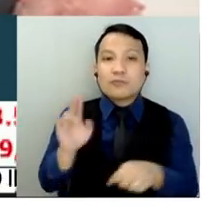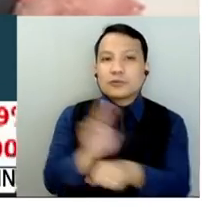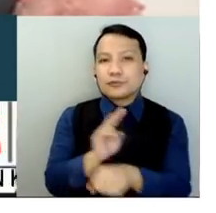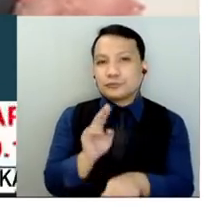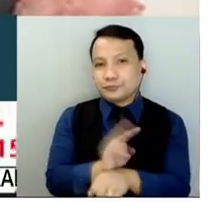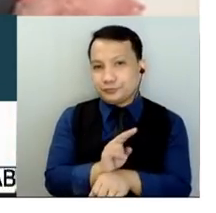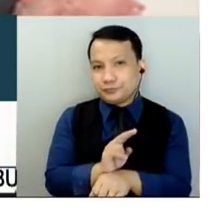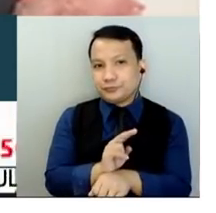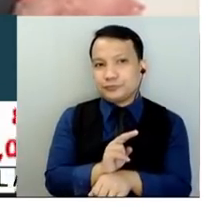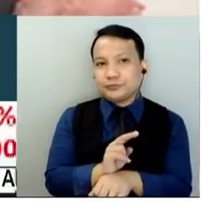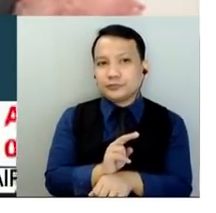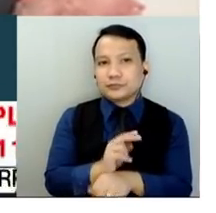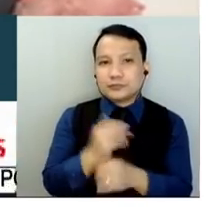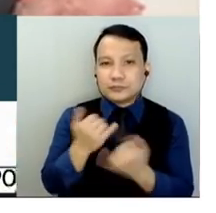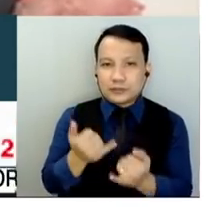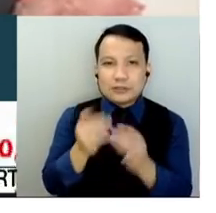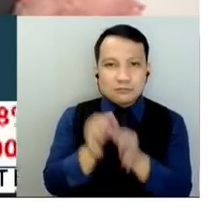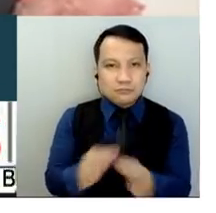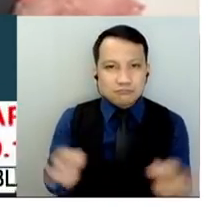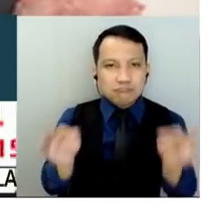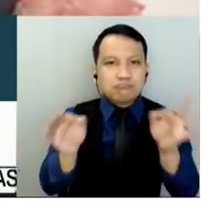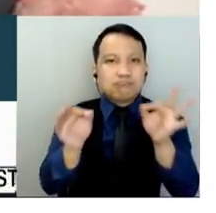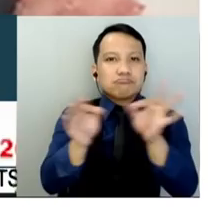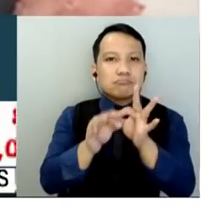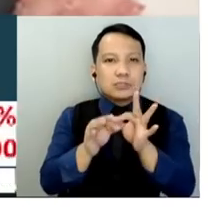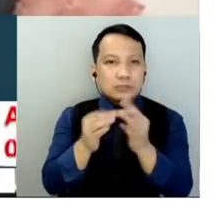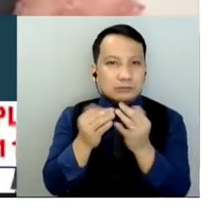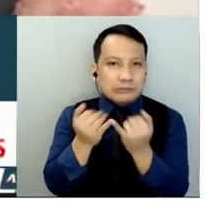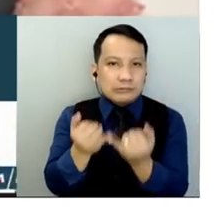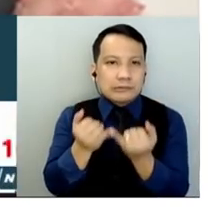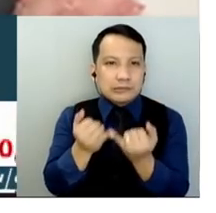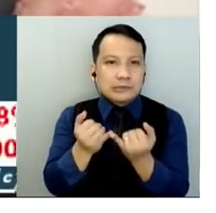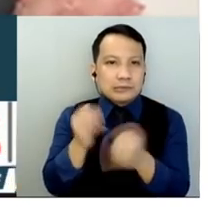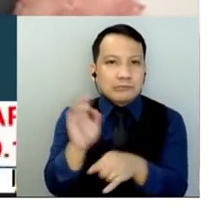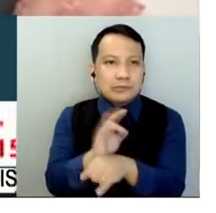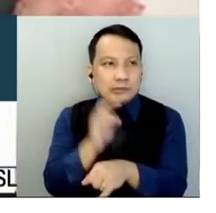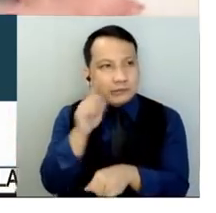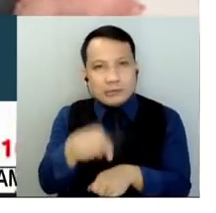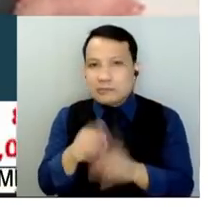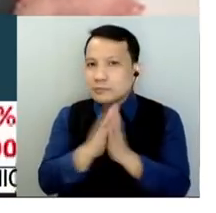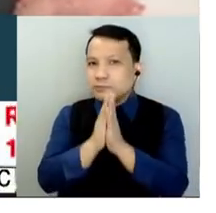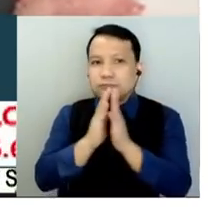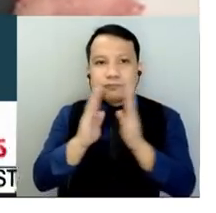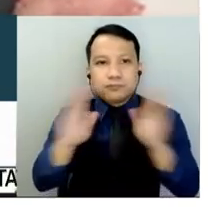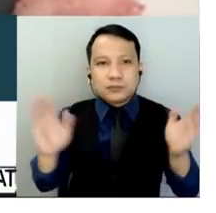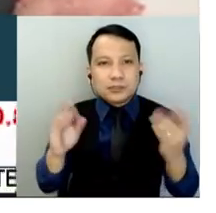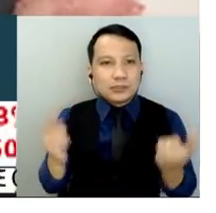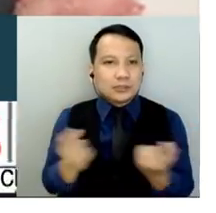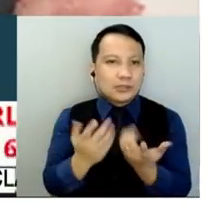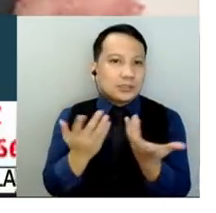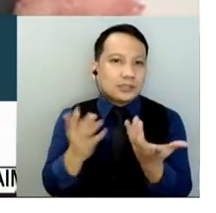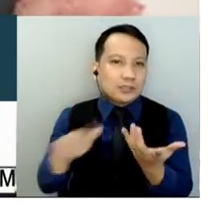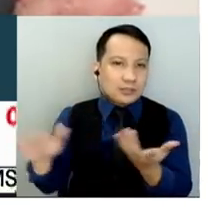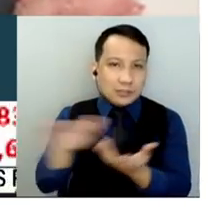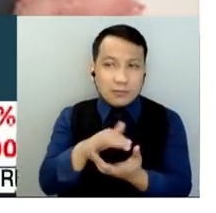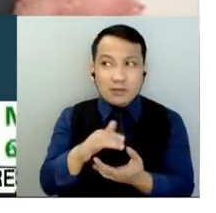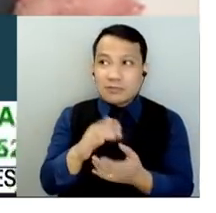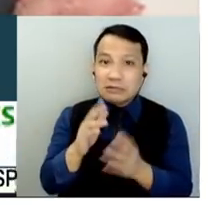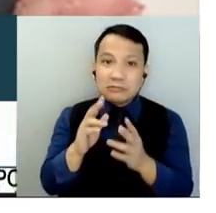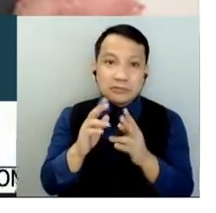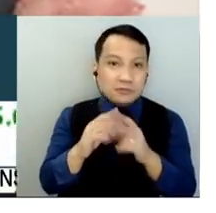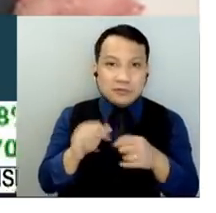which clearly is a very big sin today because not only do we have a pandemic,